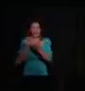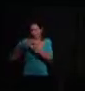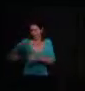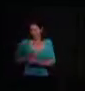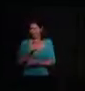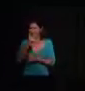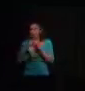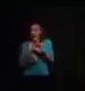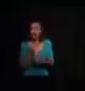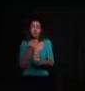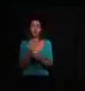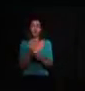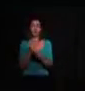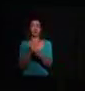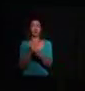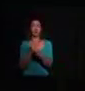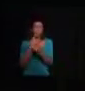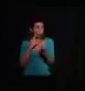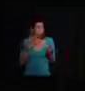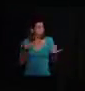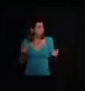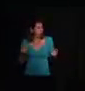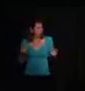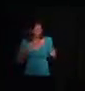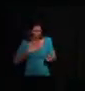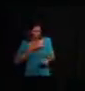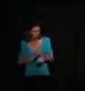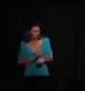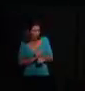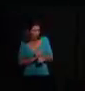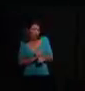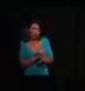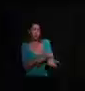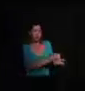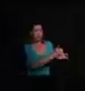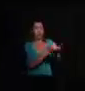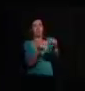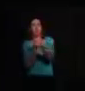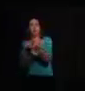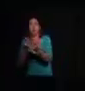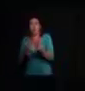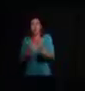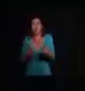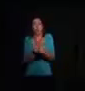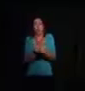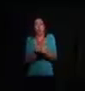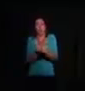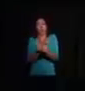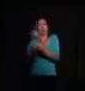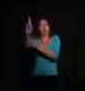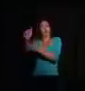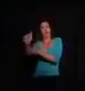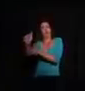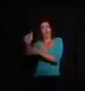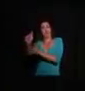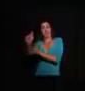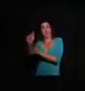years. We get to help people. We get to help people across Canada with disability. It's just been